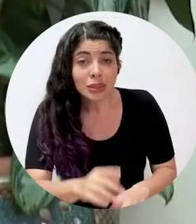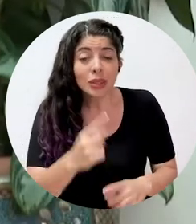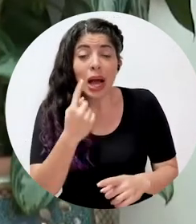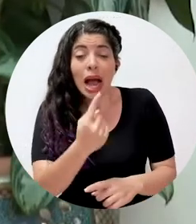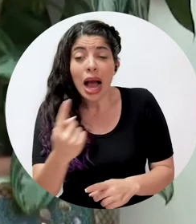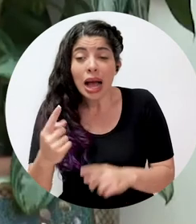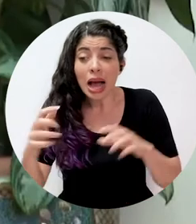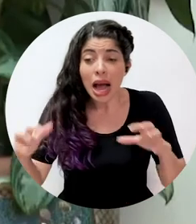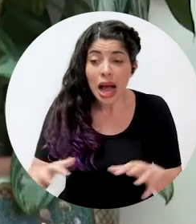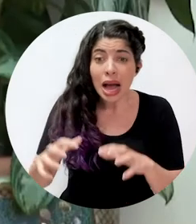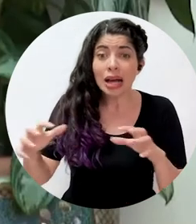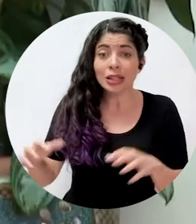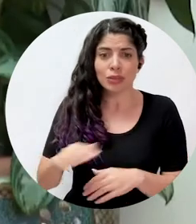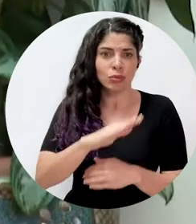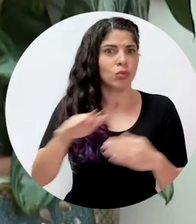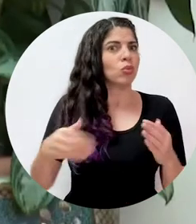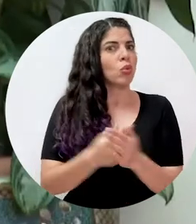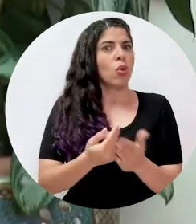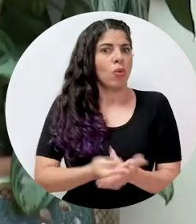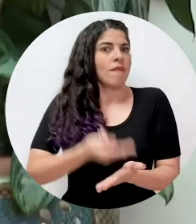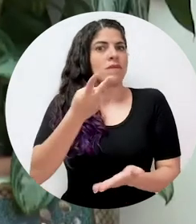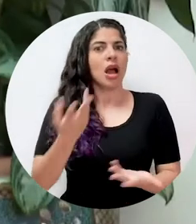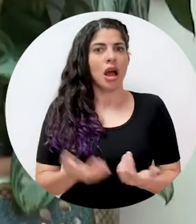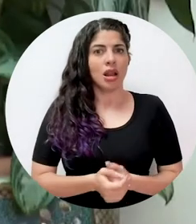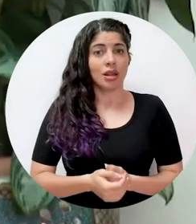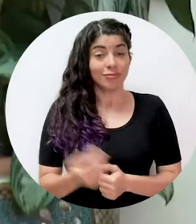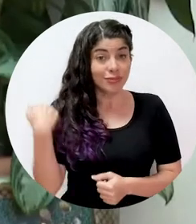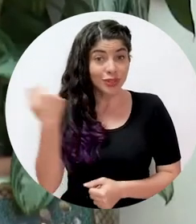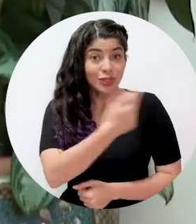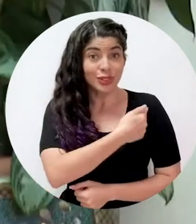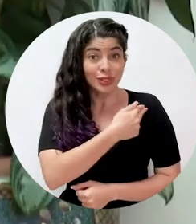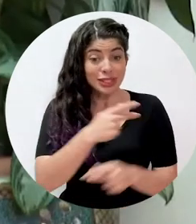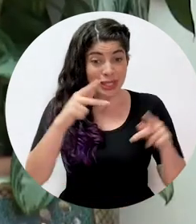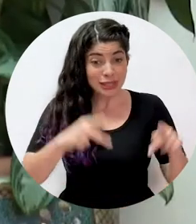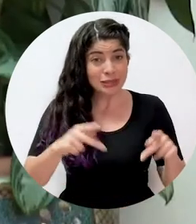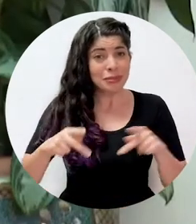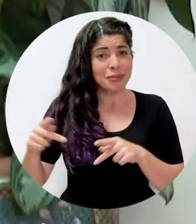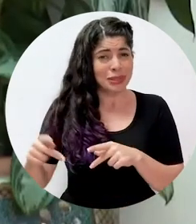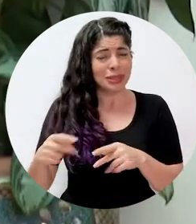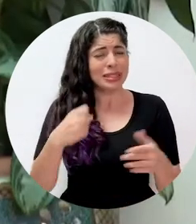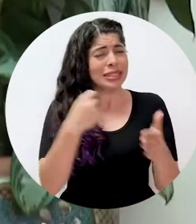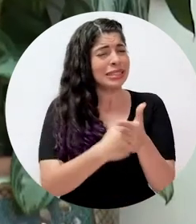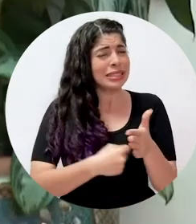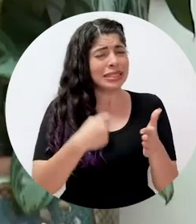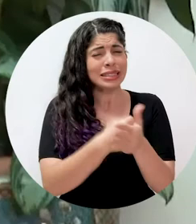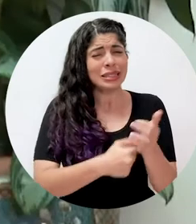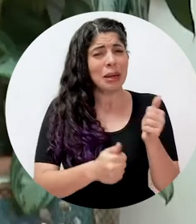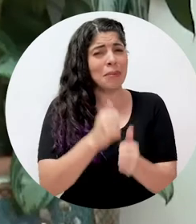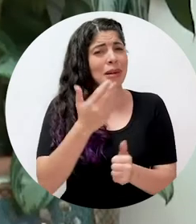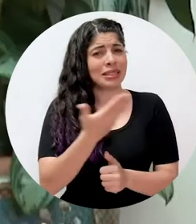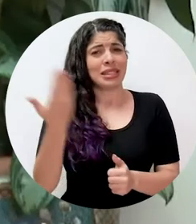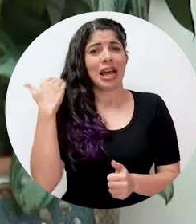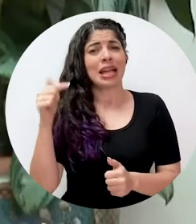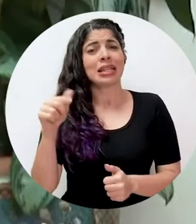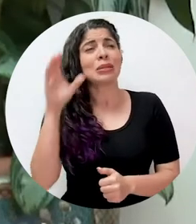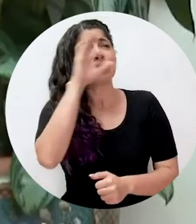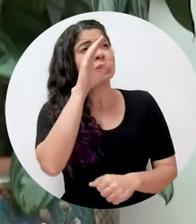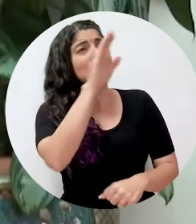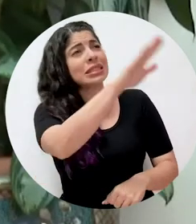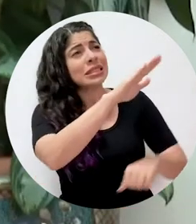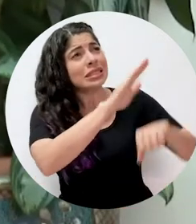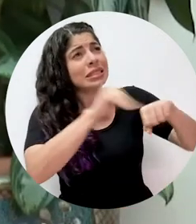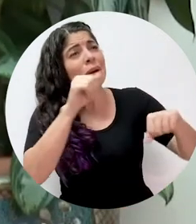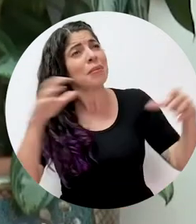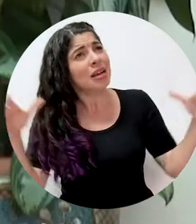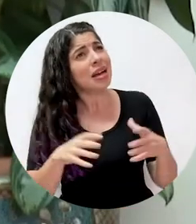every concrete action counts. We the peoples resounds louder than ever as a call to